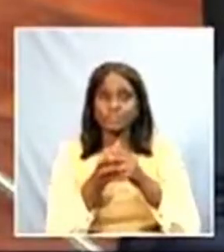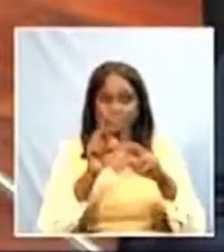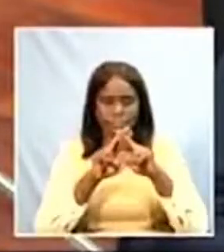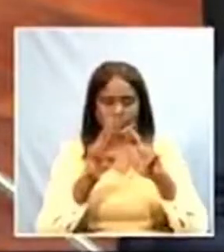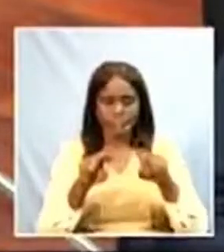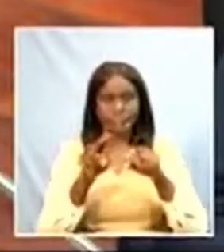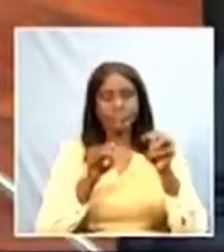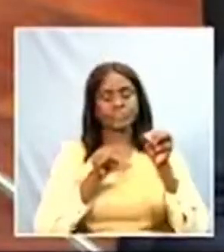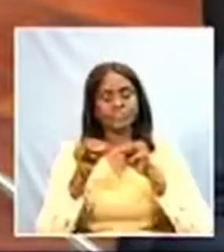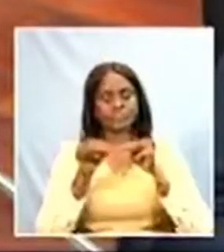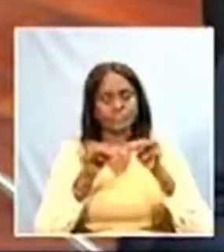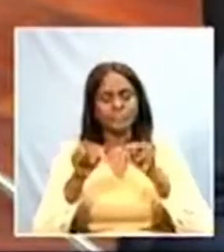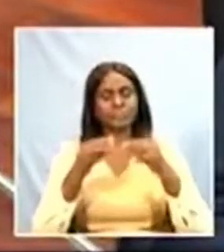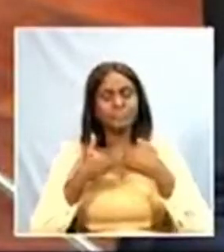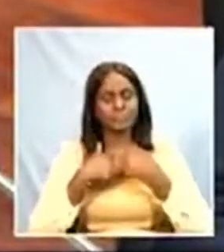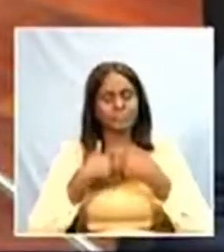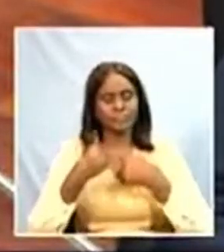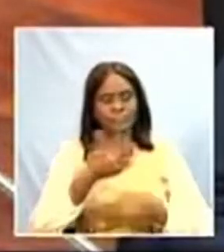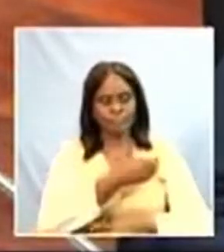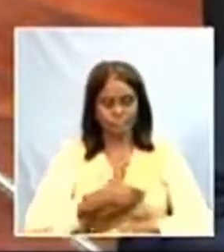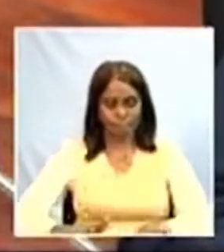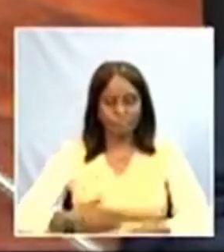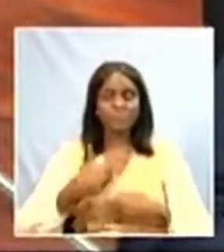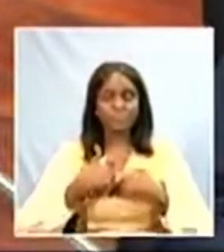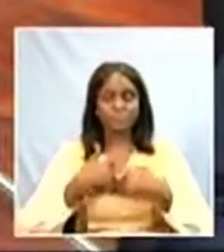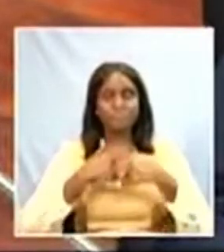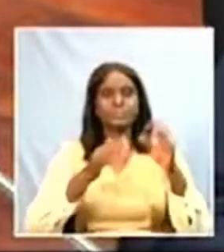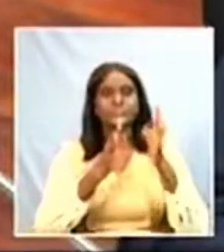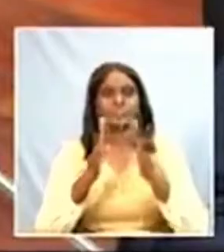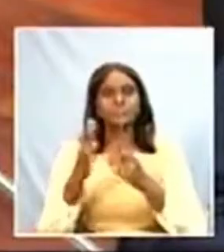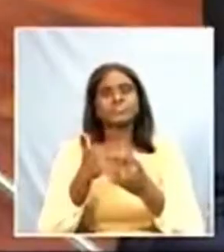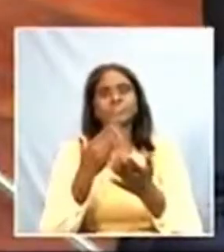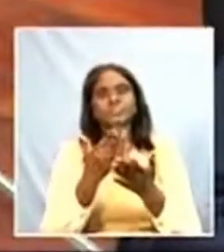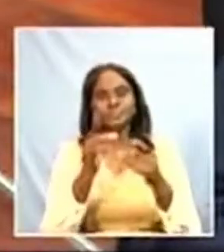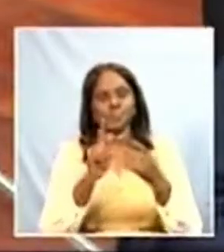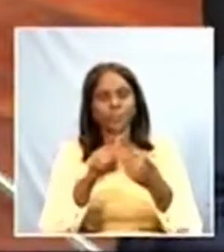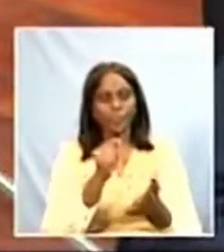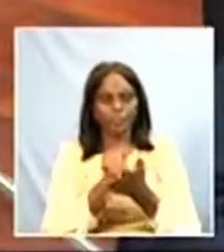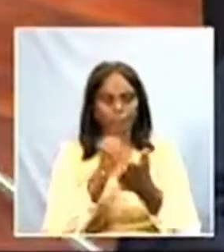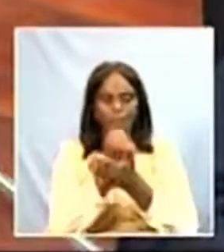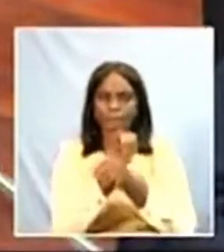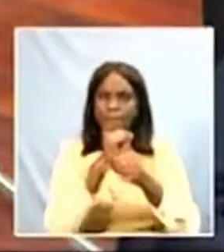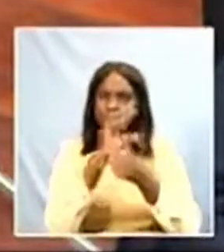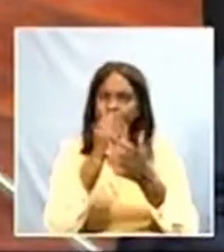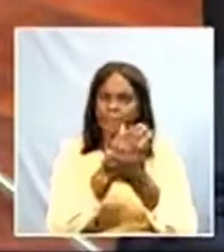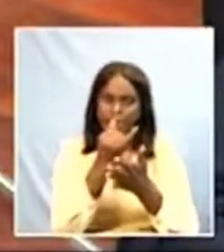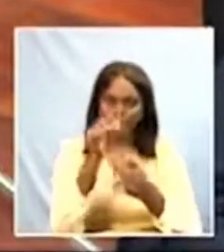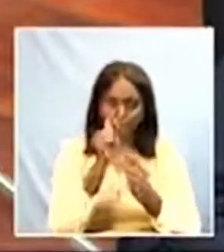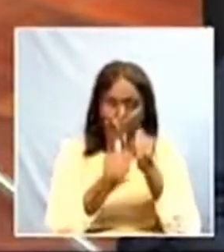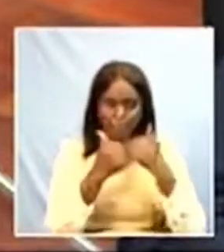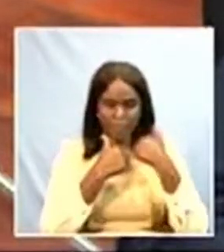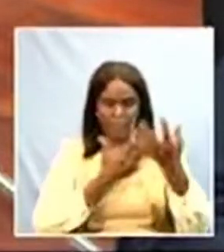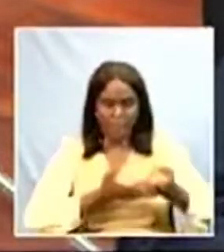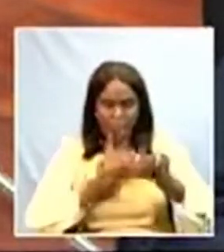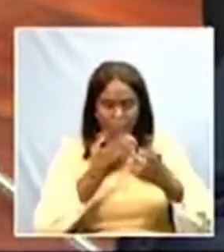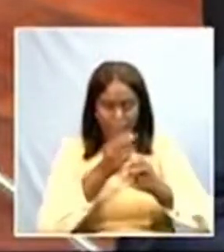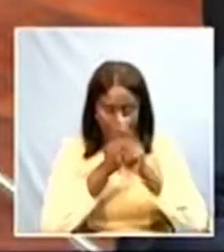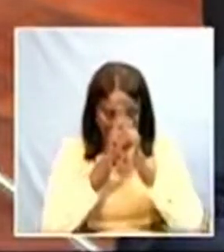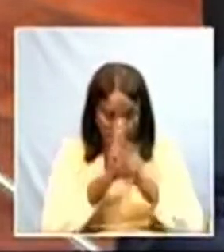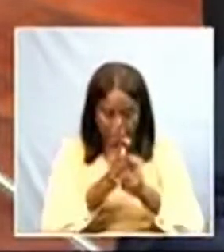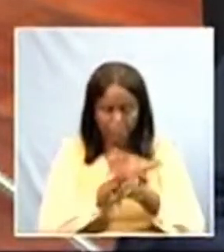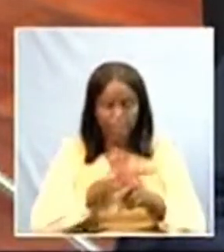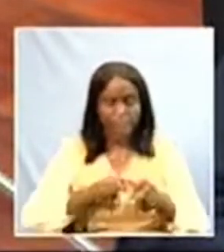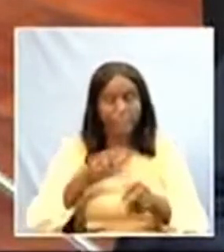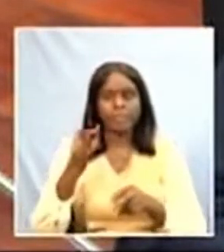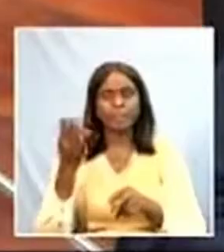Chair, management has seriously undertaken measures to address all the issues that have been raised by the Honorable Member